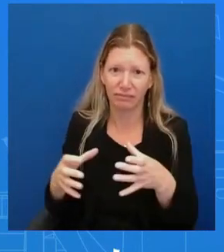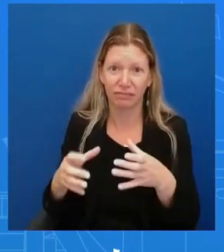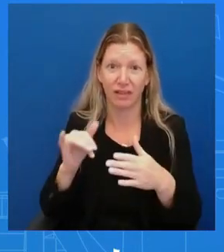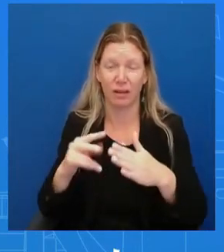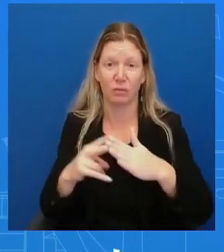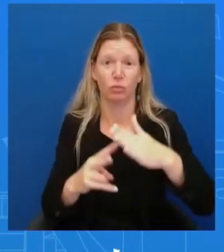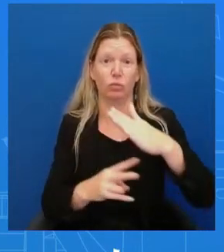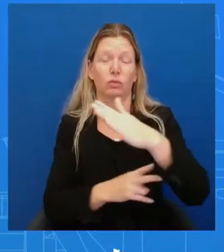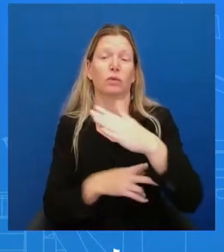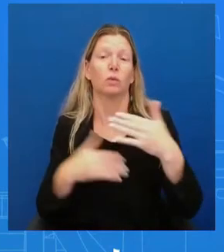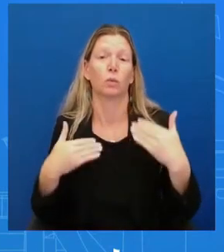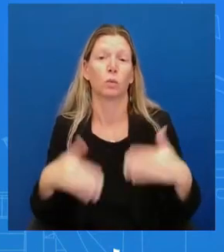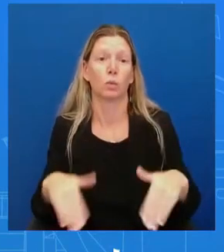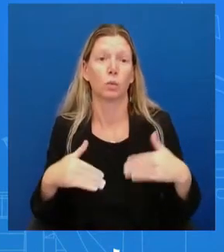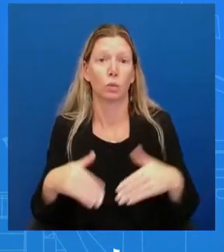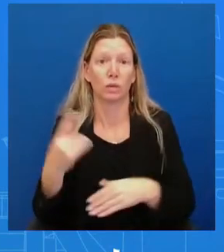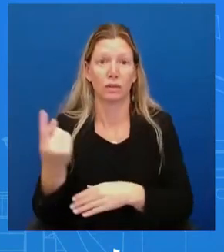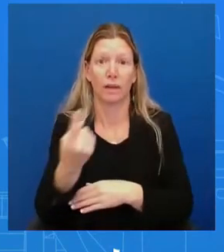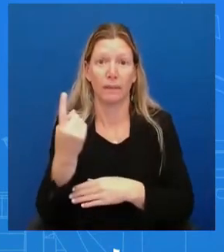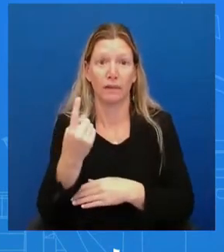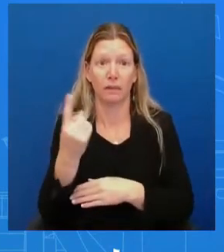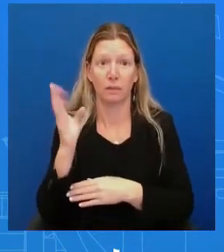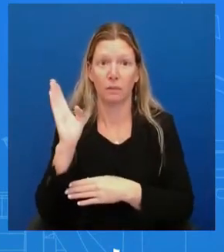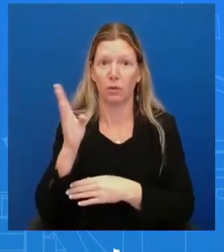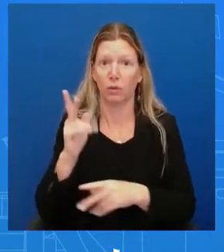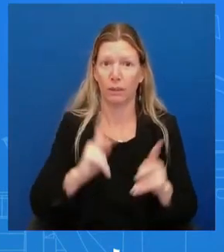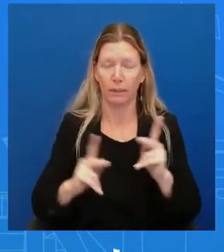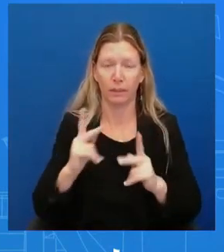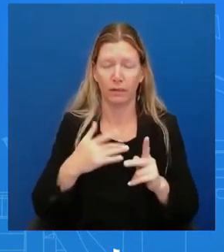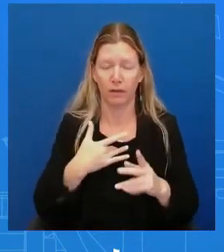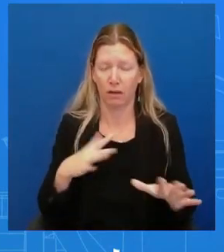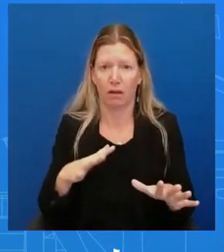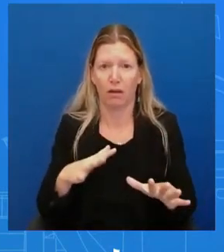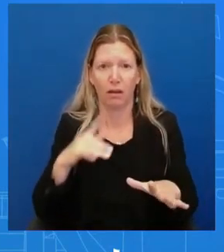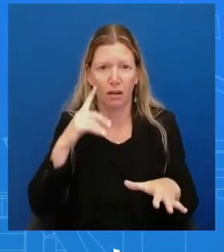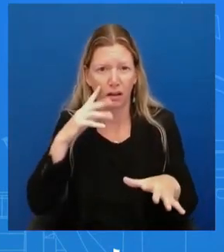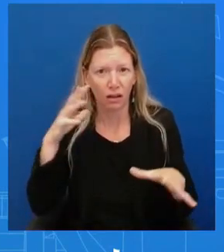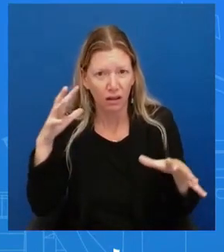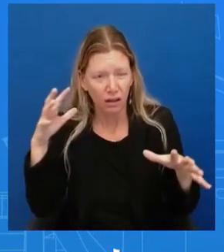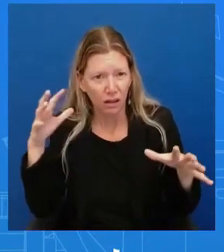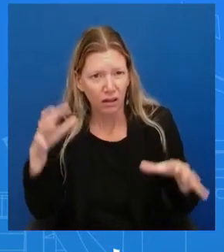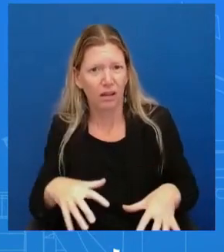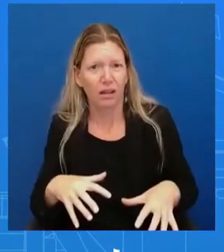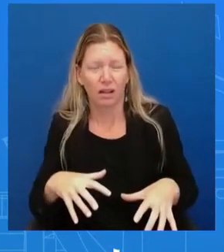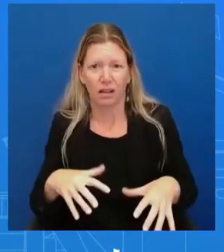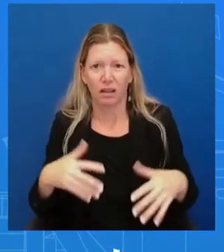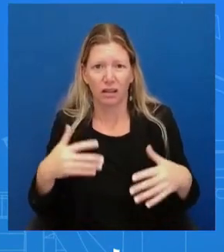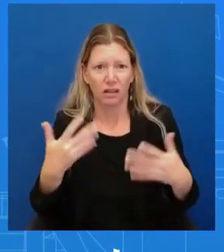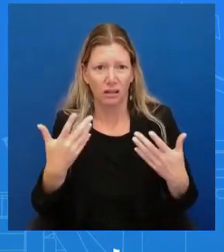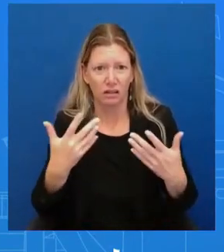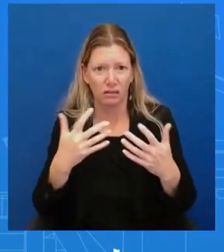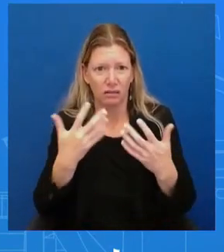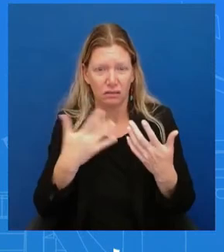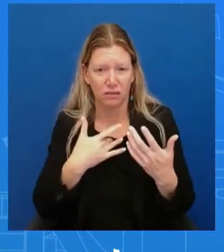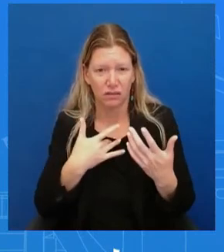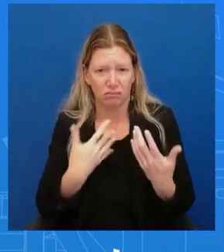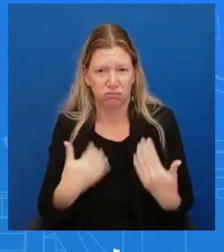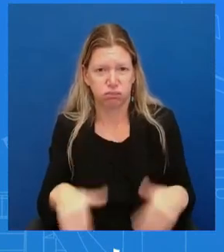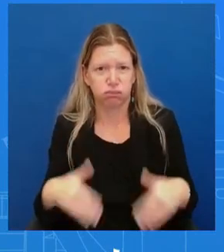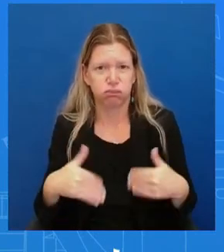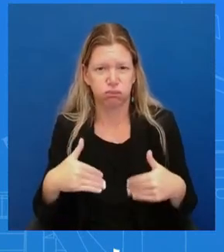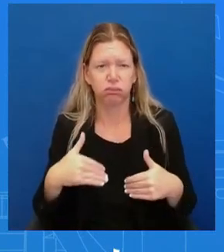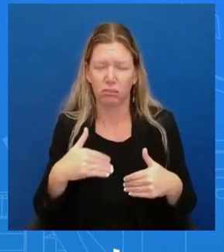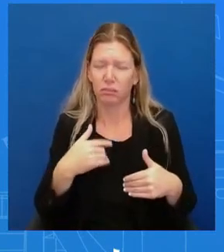very acutely. And so we're going to certainly do everything that we can to get that bridge back up and to get the port open. Look, but as you're asking me about